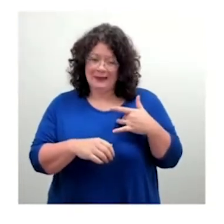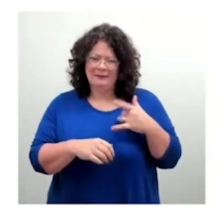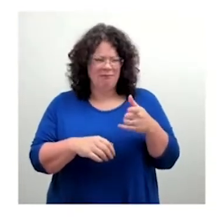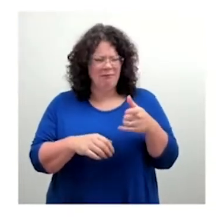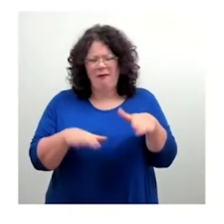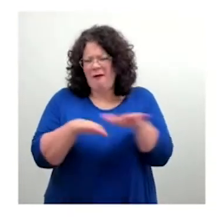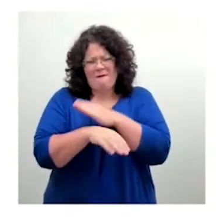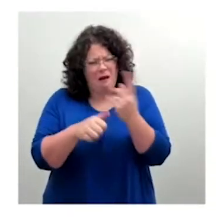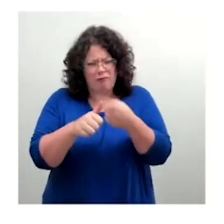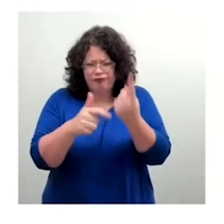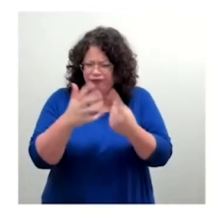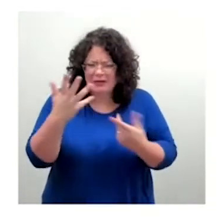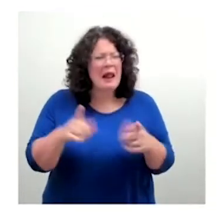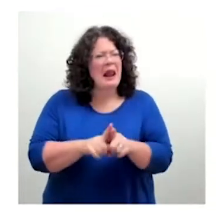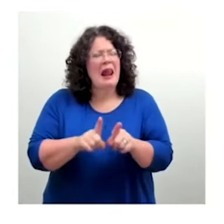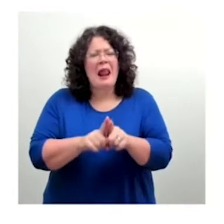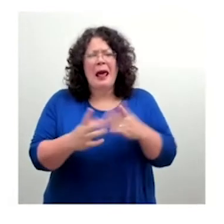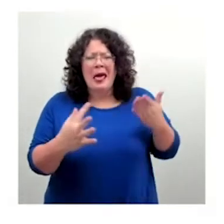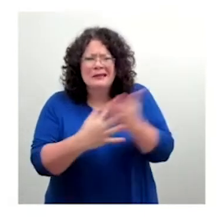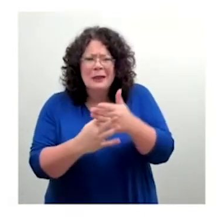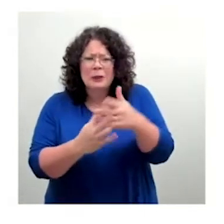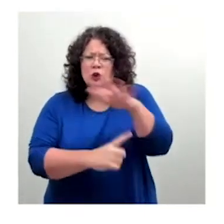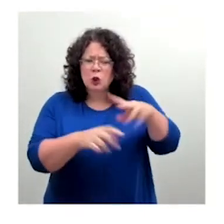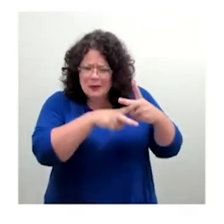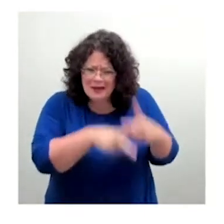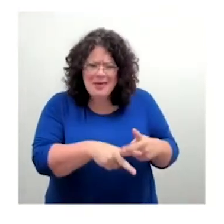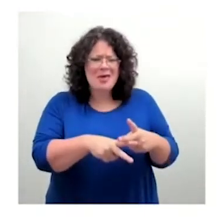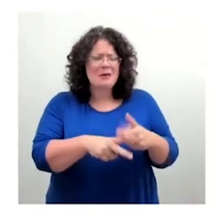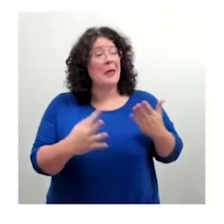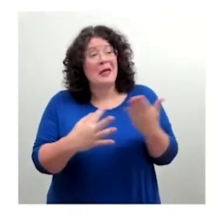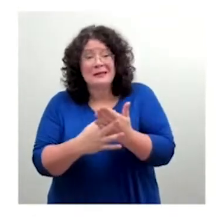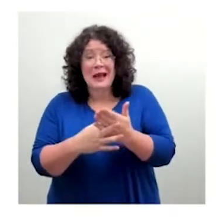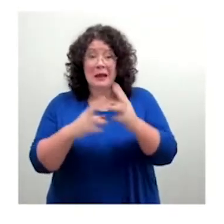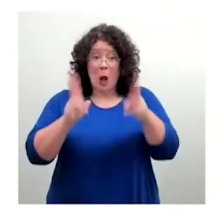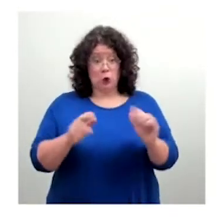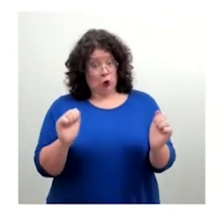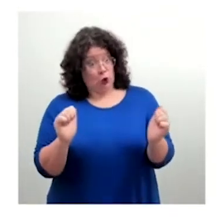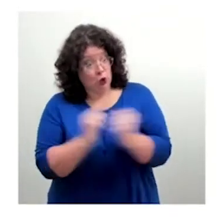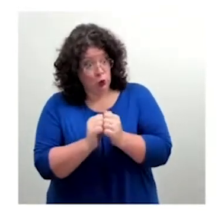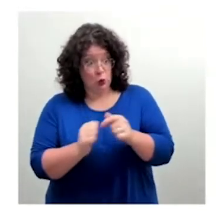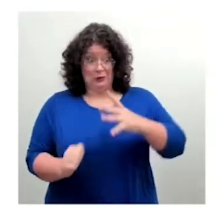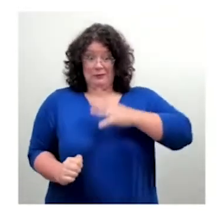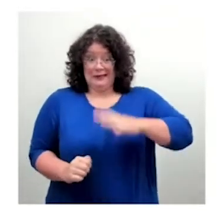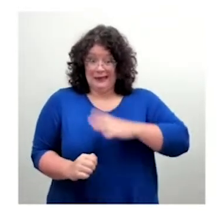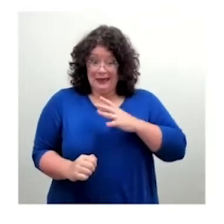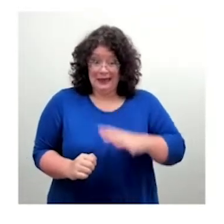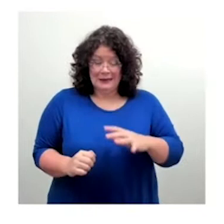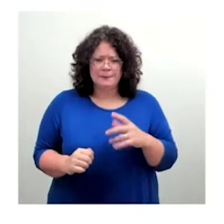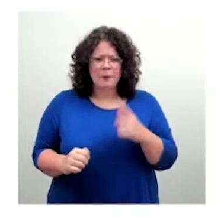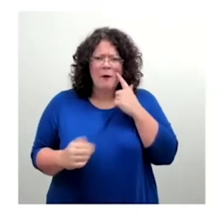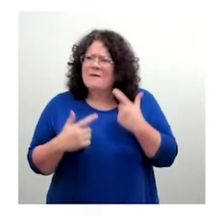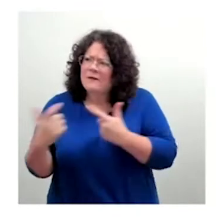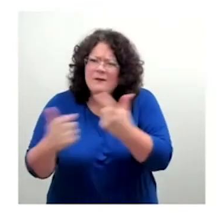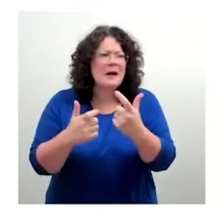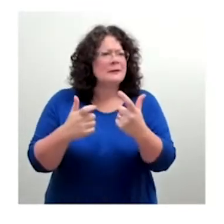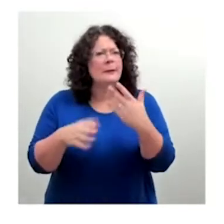needs, finding meaningful work for you, and so on. The second is around accessible